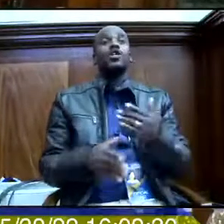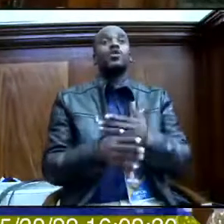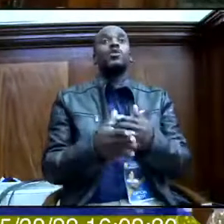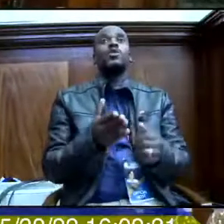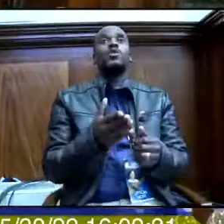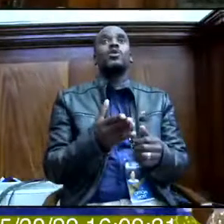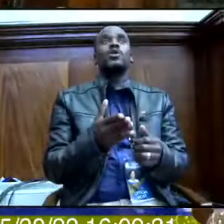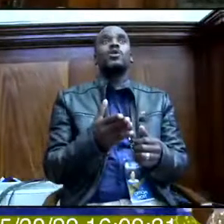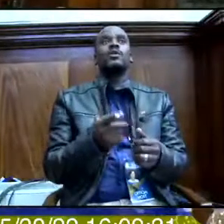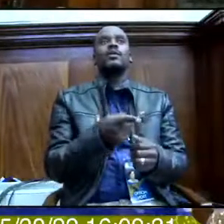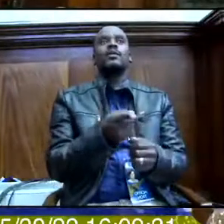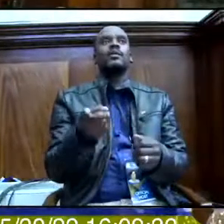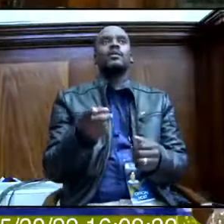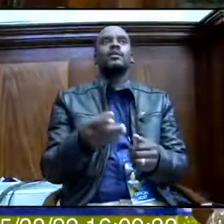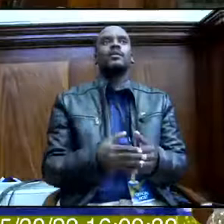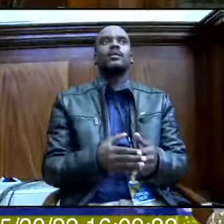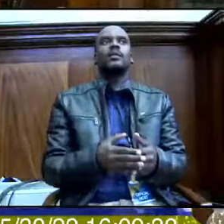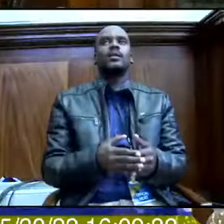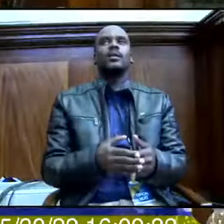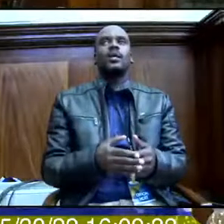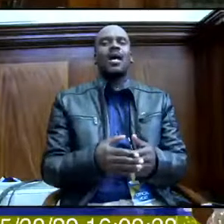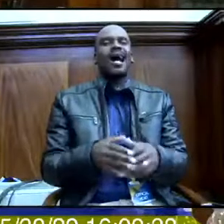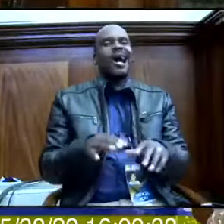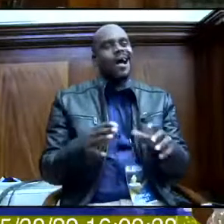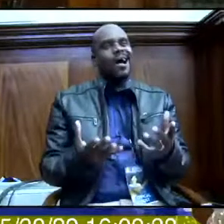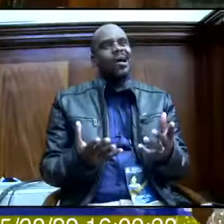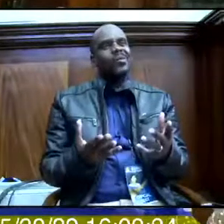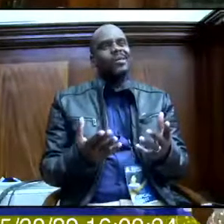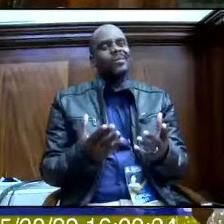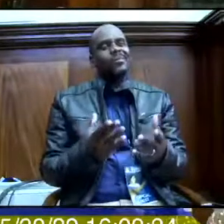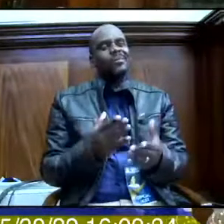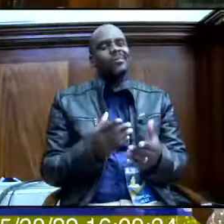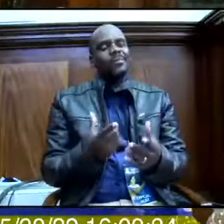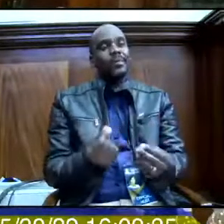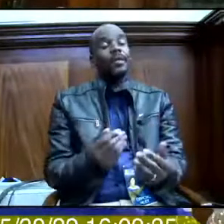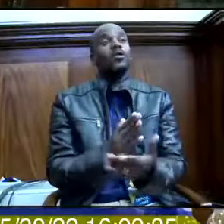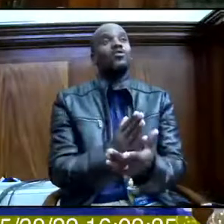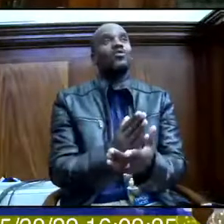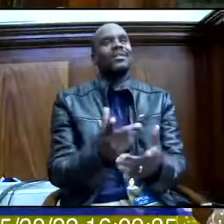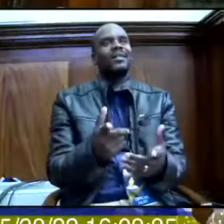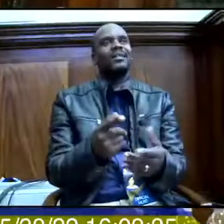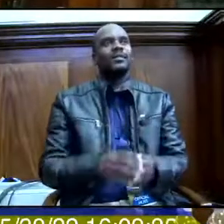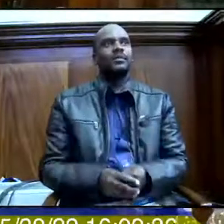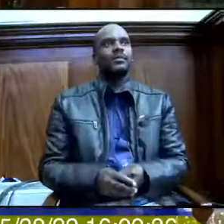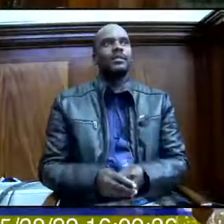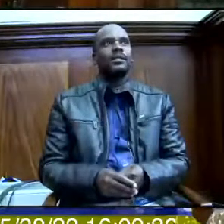tax how do you ensure that those who are wealthy are taxed